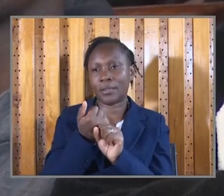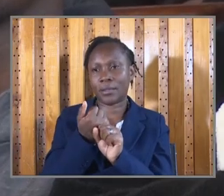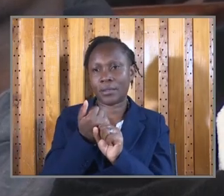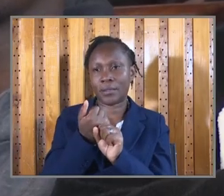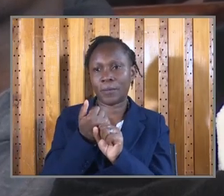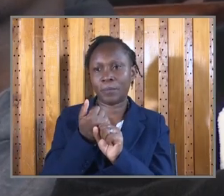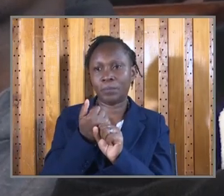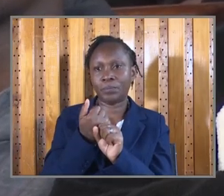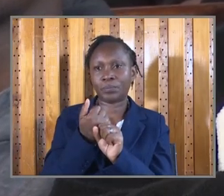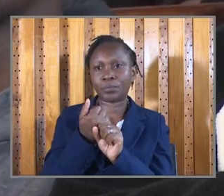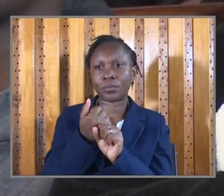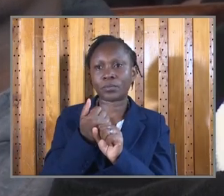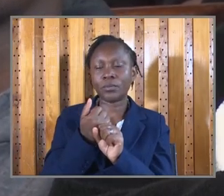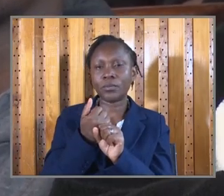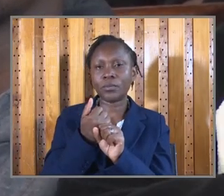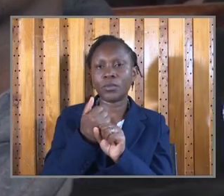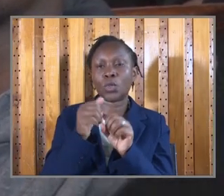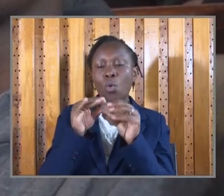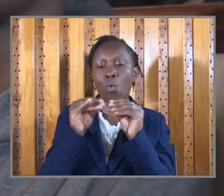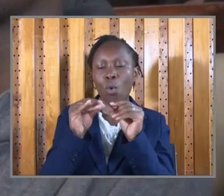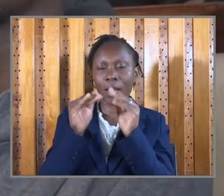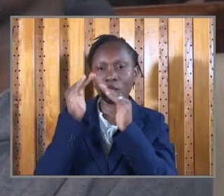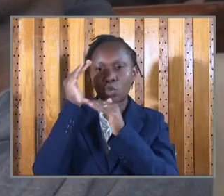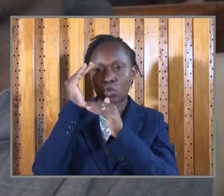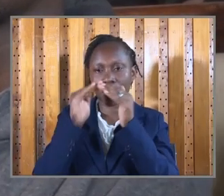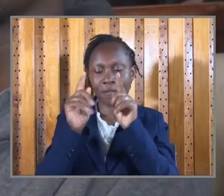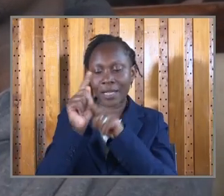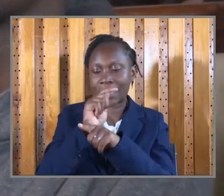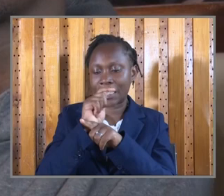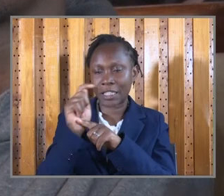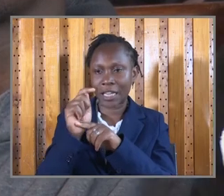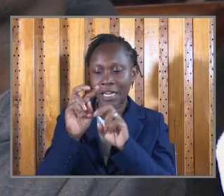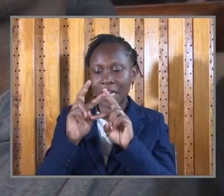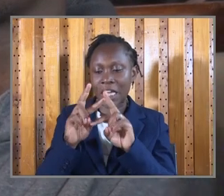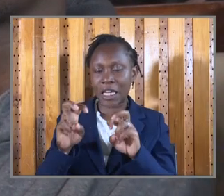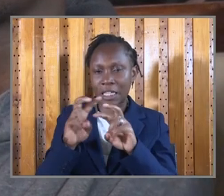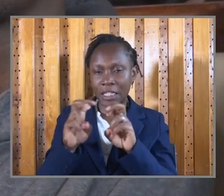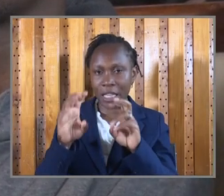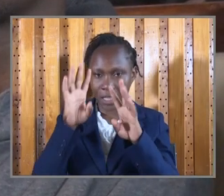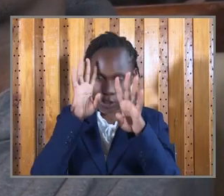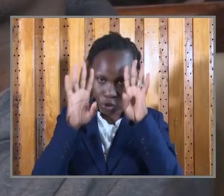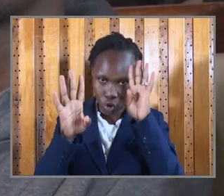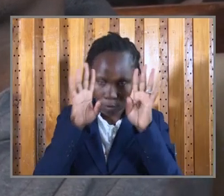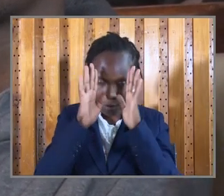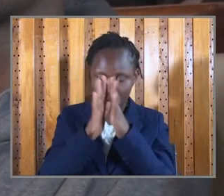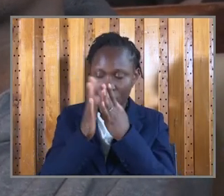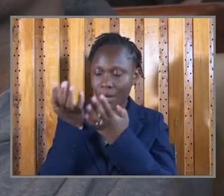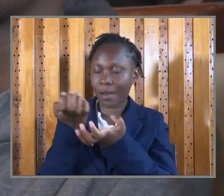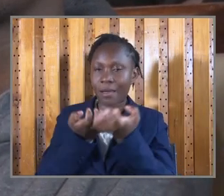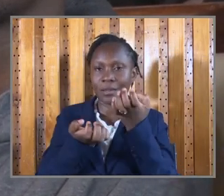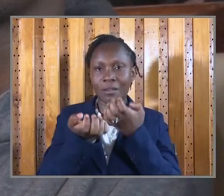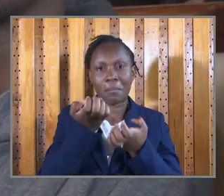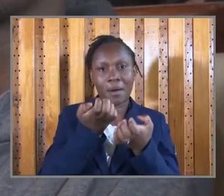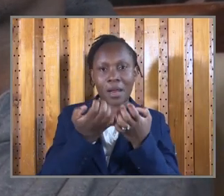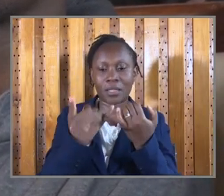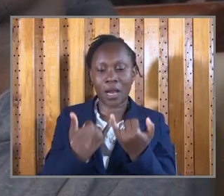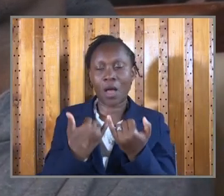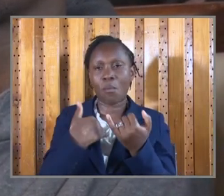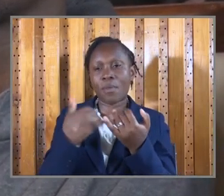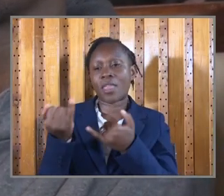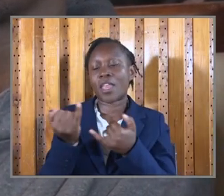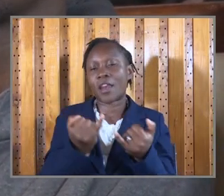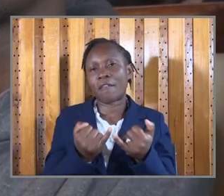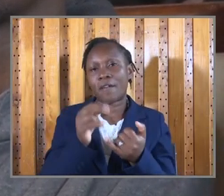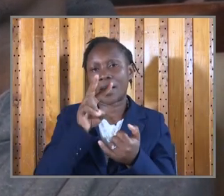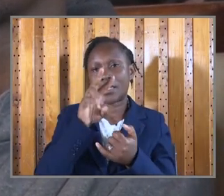quality university education and training, and also research, innovation, and enterprise. So I want to invite the Vice Chancellor to